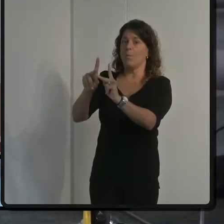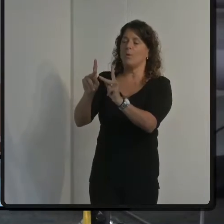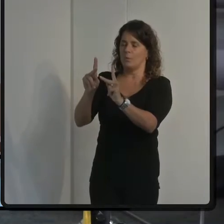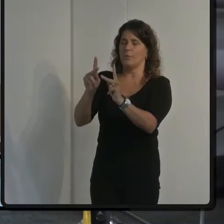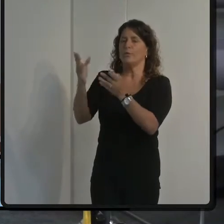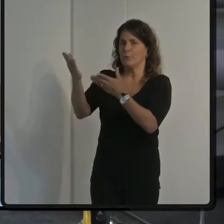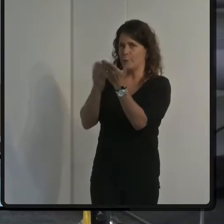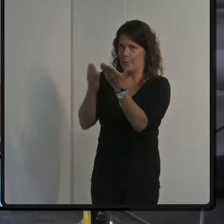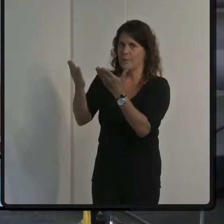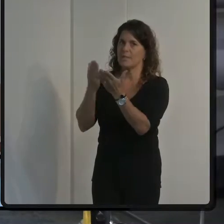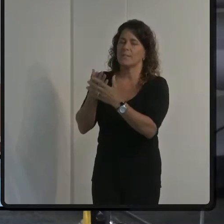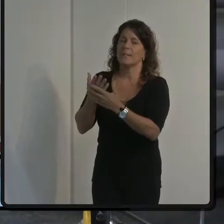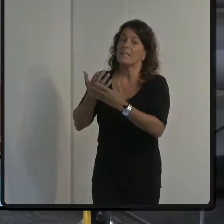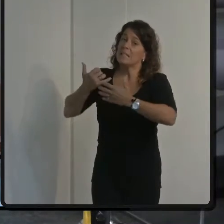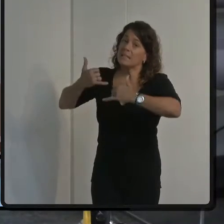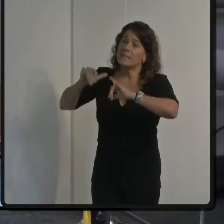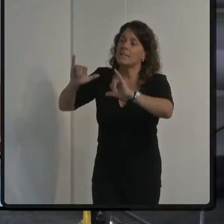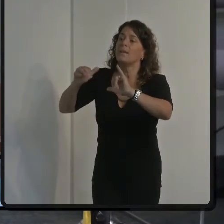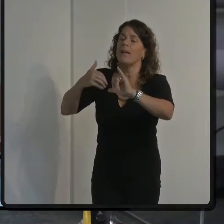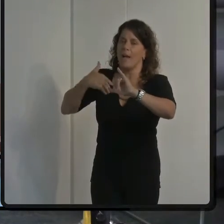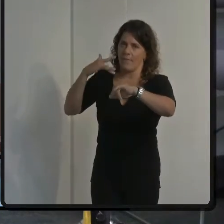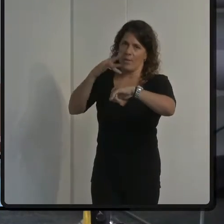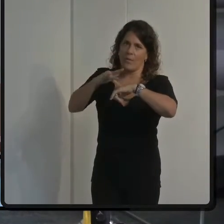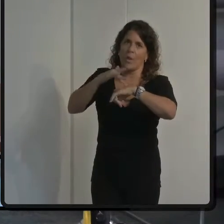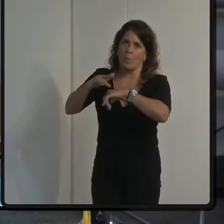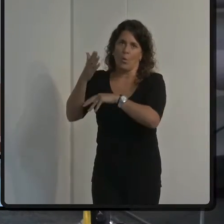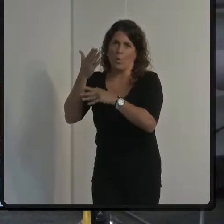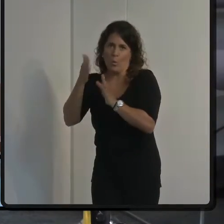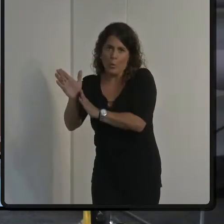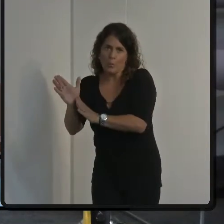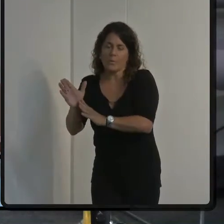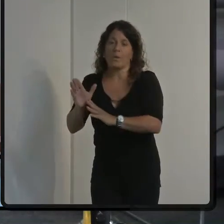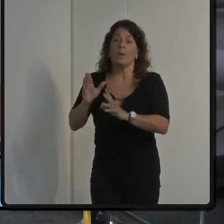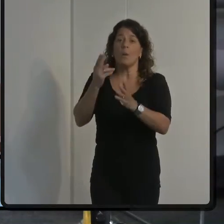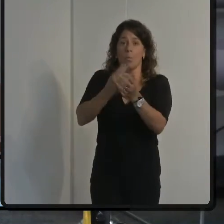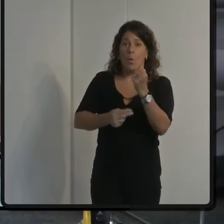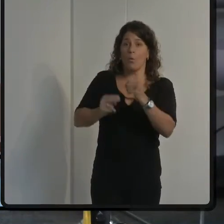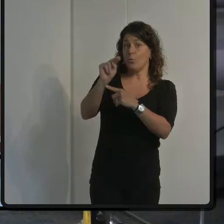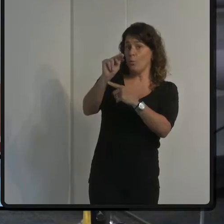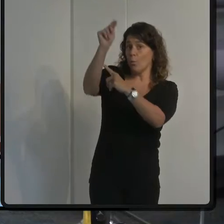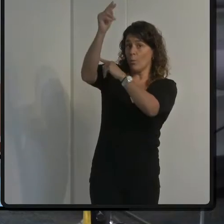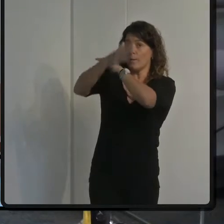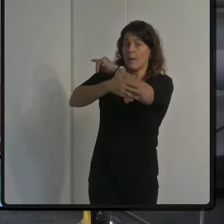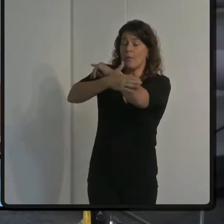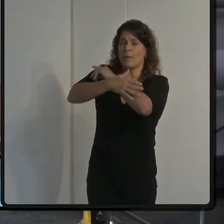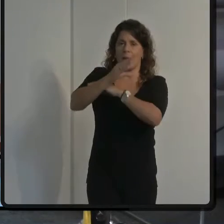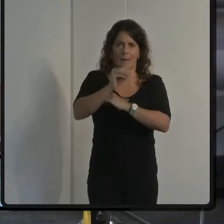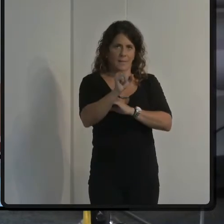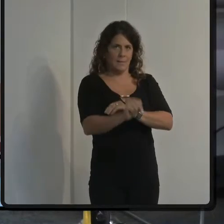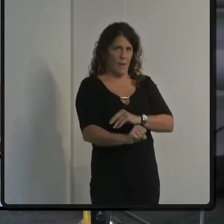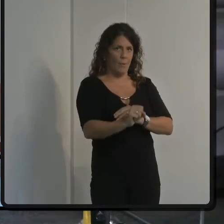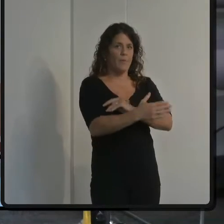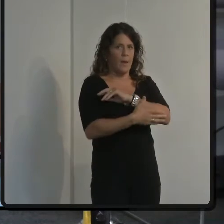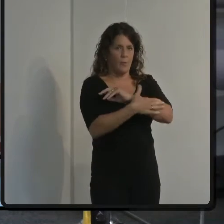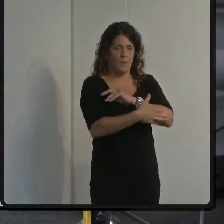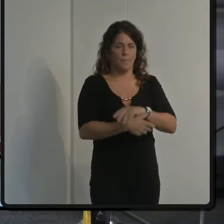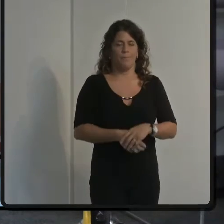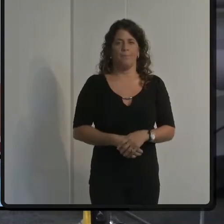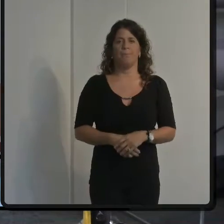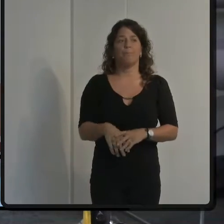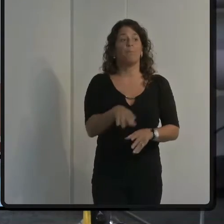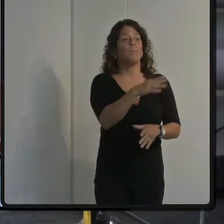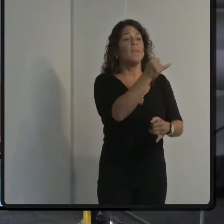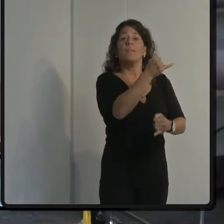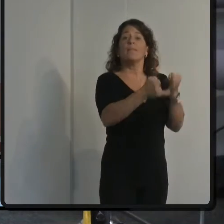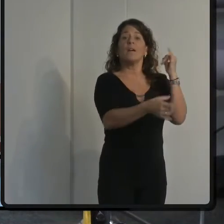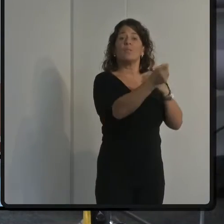services, and we still have capacity both in North County and South County. Last question, going to